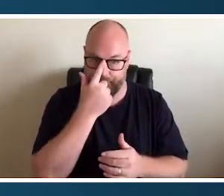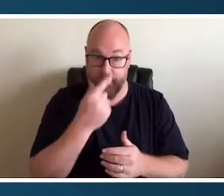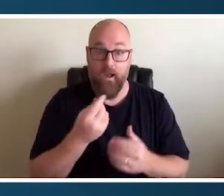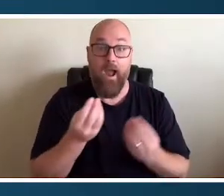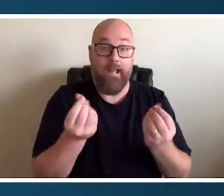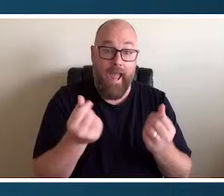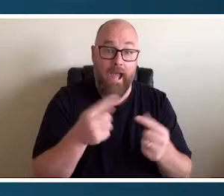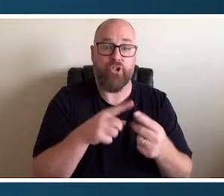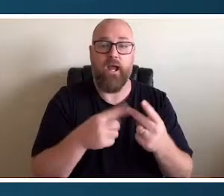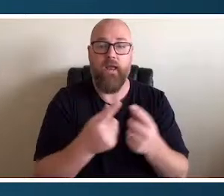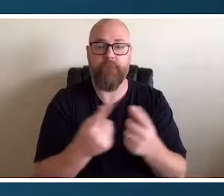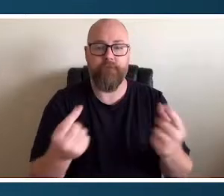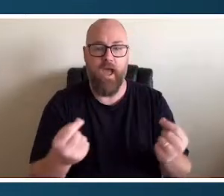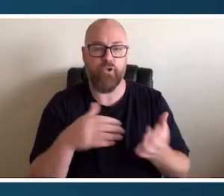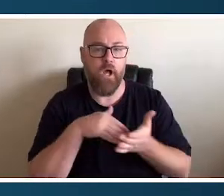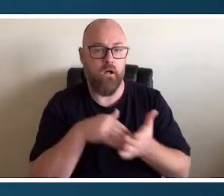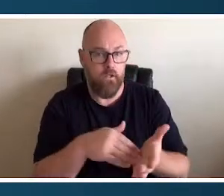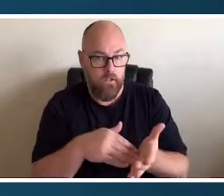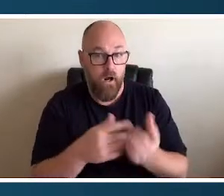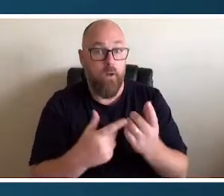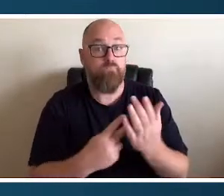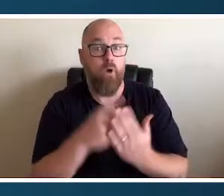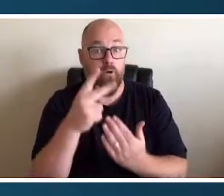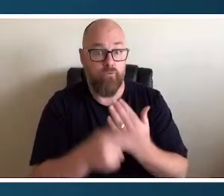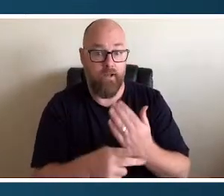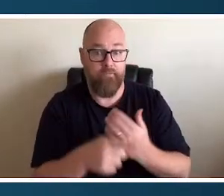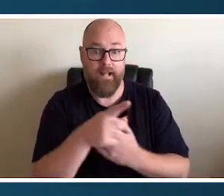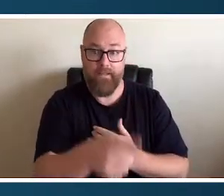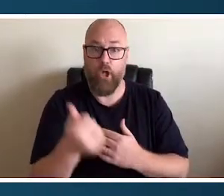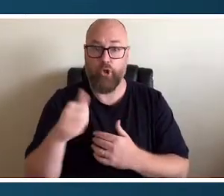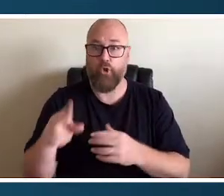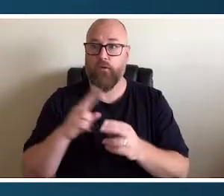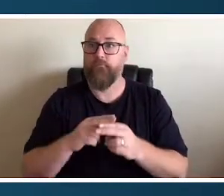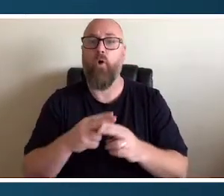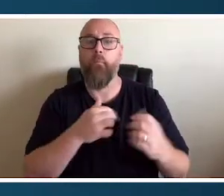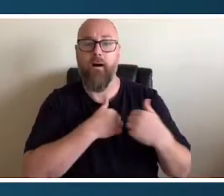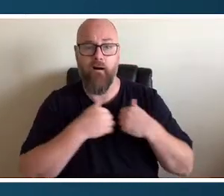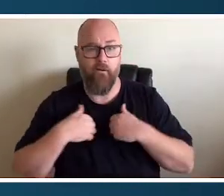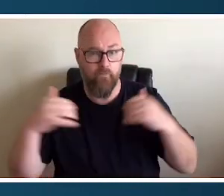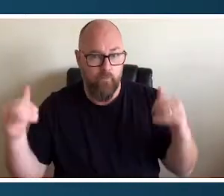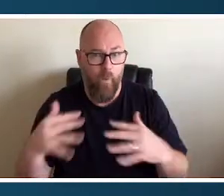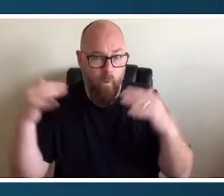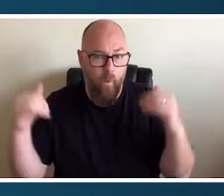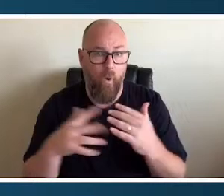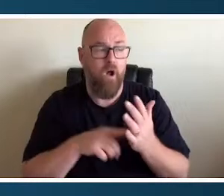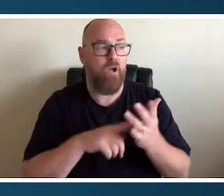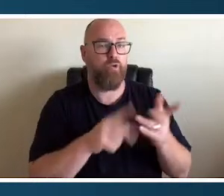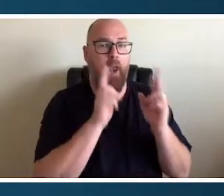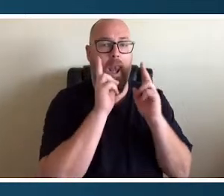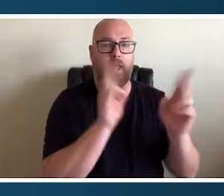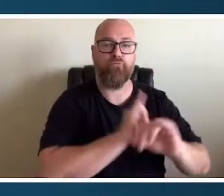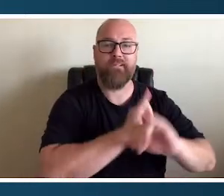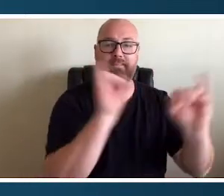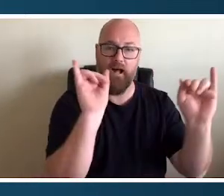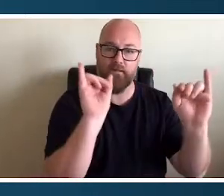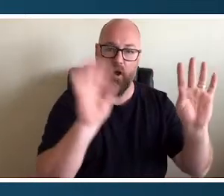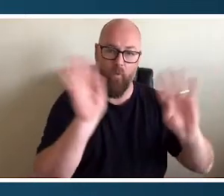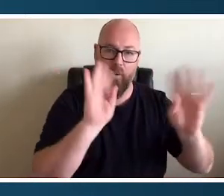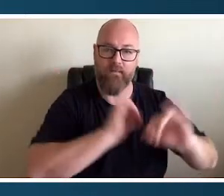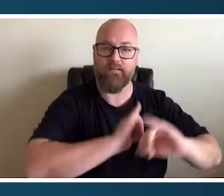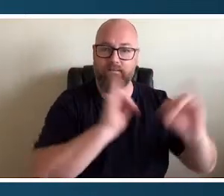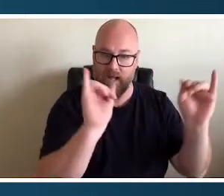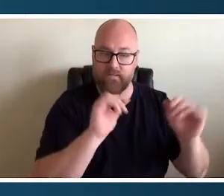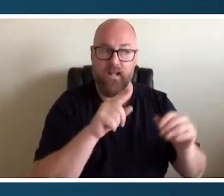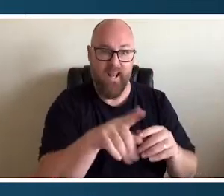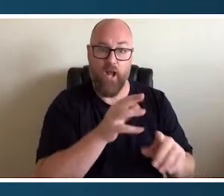in situations from armed conflict to natural disasters, allow affected individuals and families to determine their